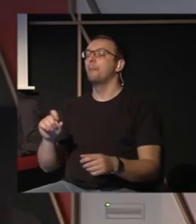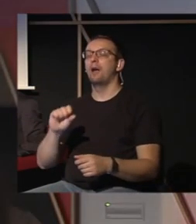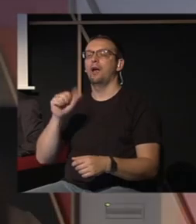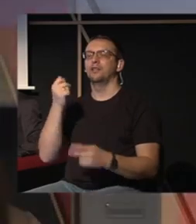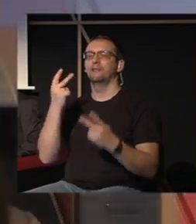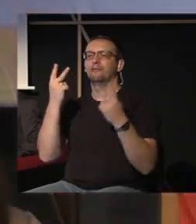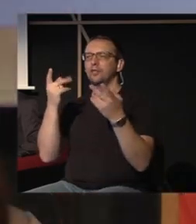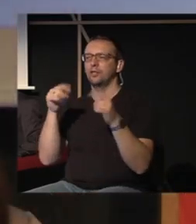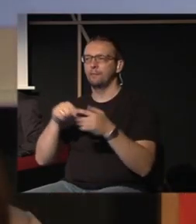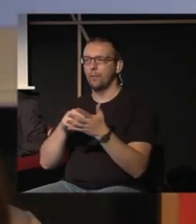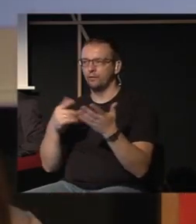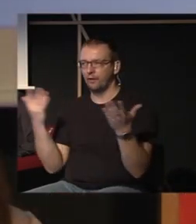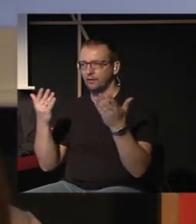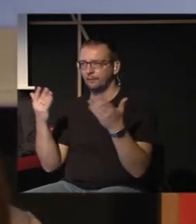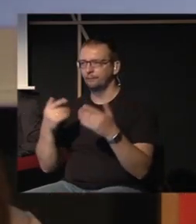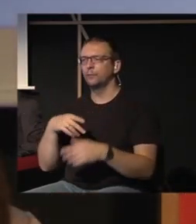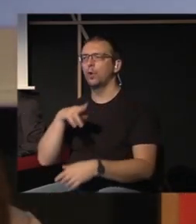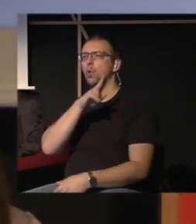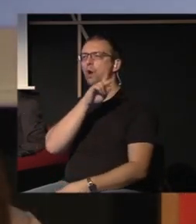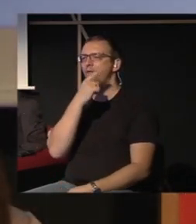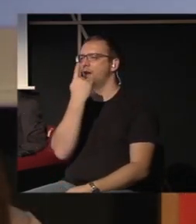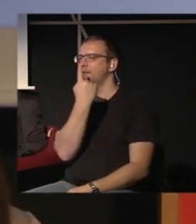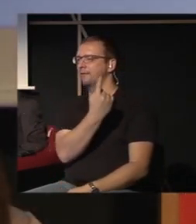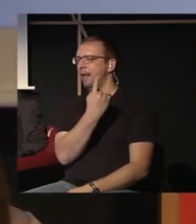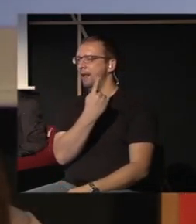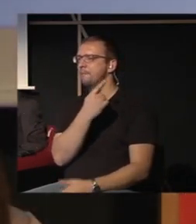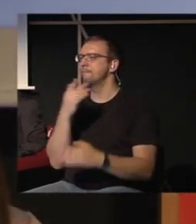a decision about the DAO role in